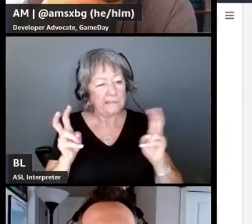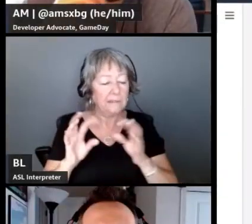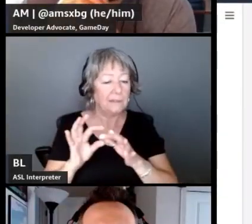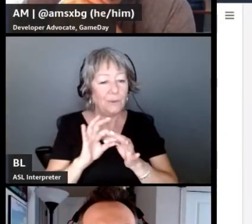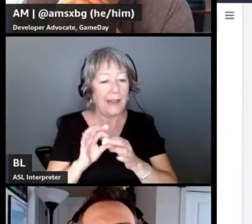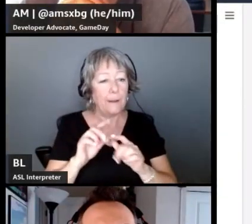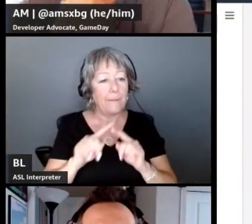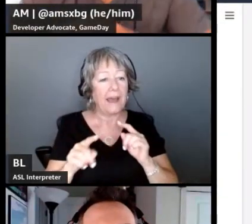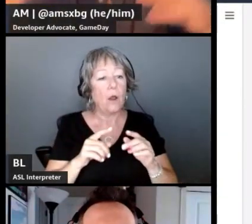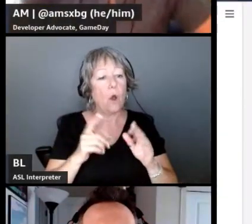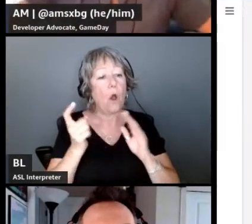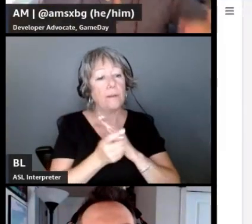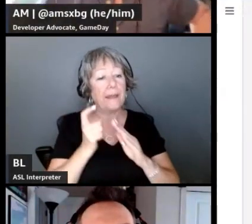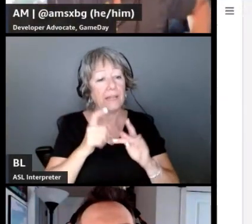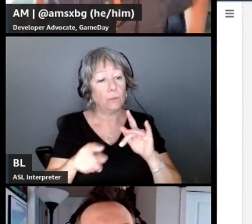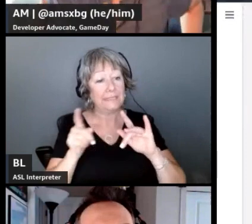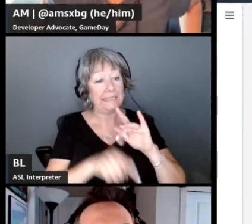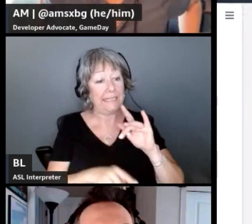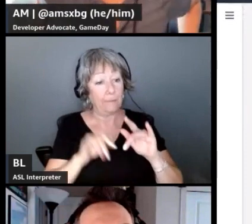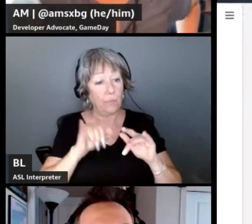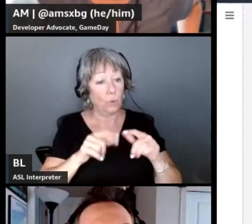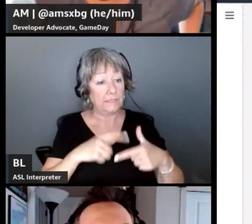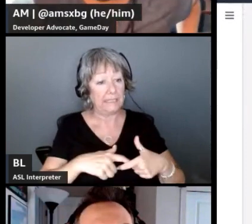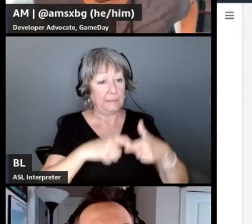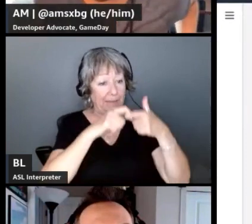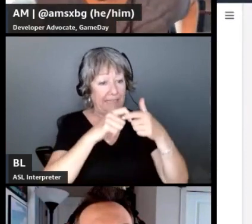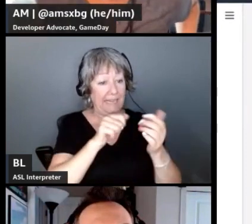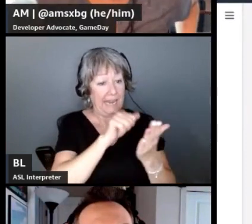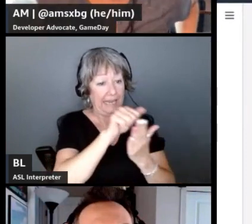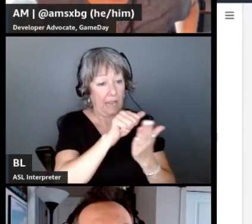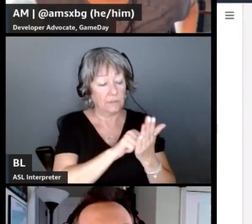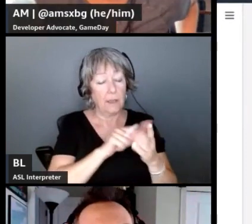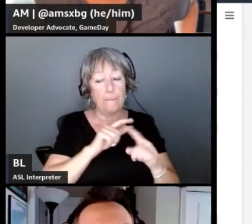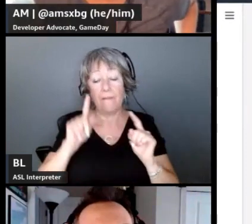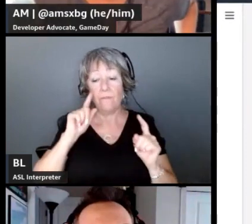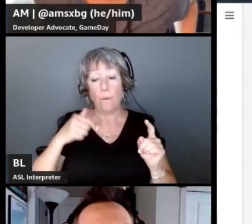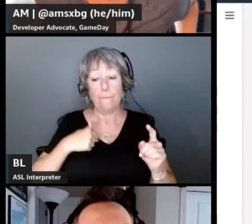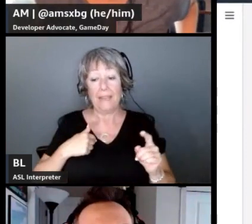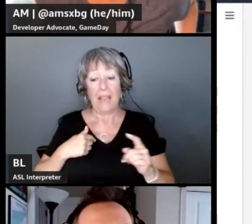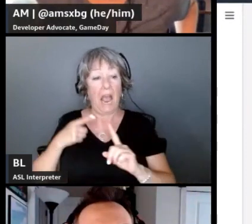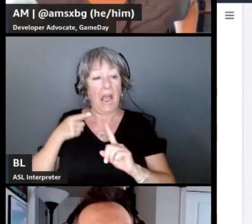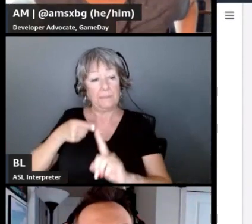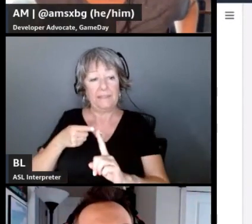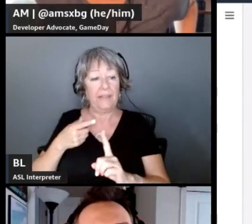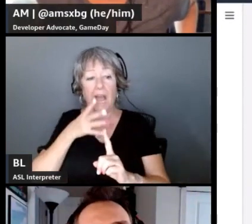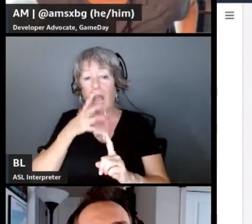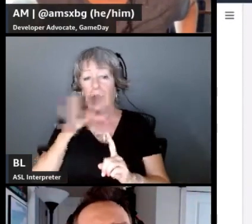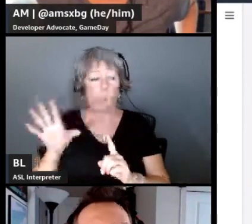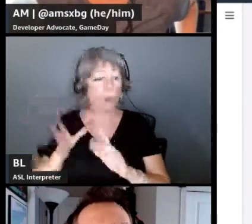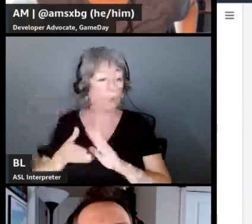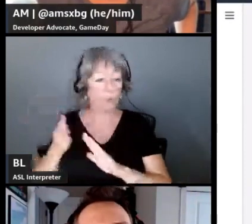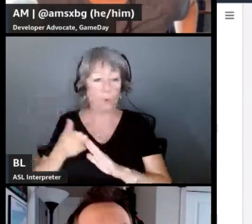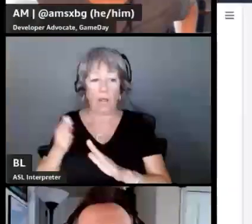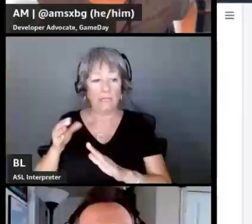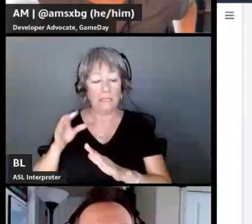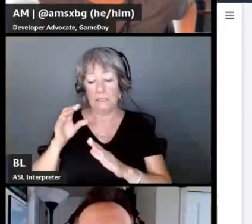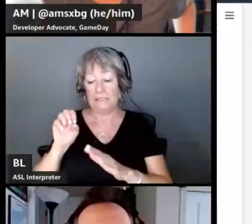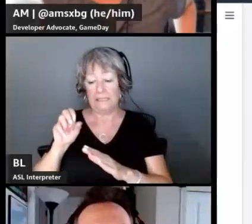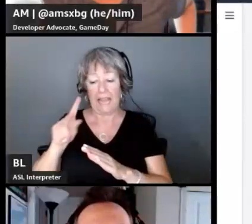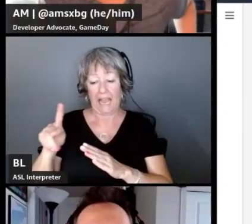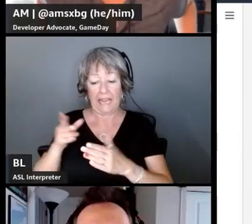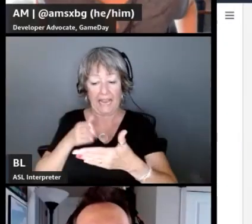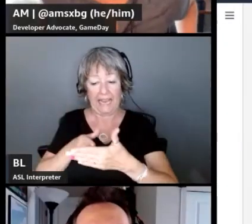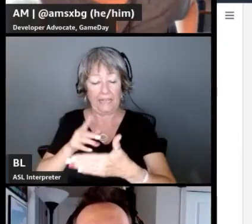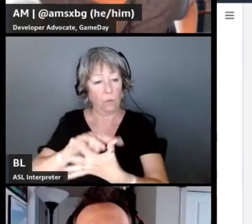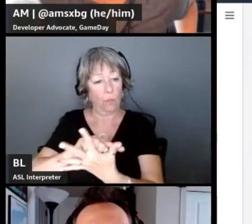these suspended accounts, but let's say I've got a list of accounts that I know that I don't want to run, a StackSet against. Is there